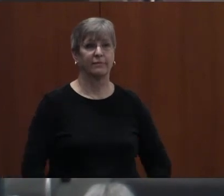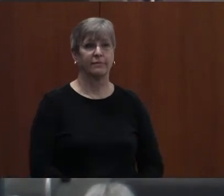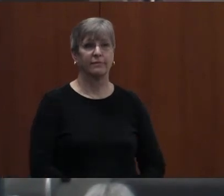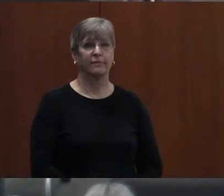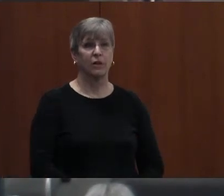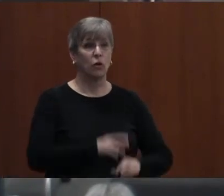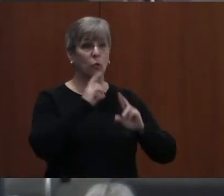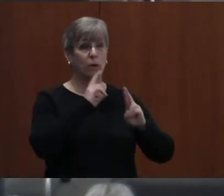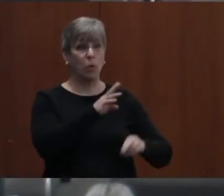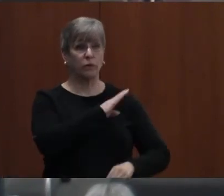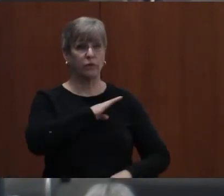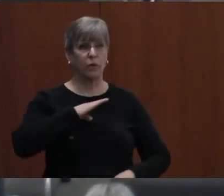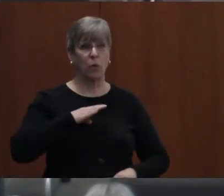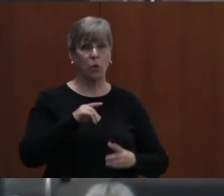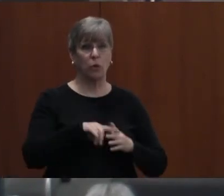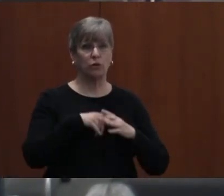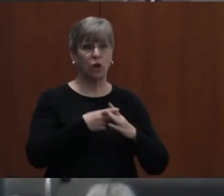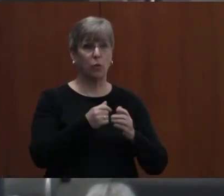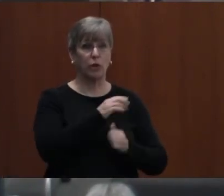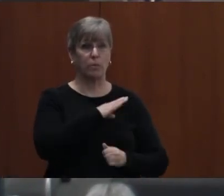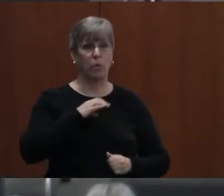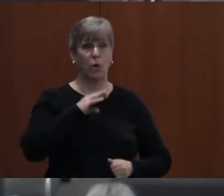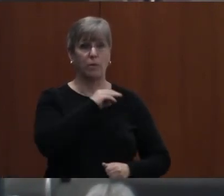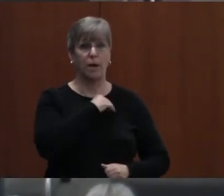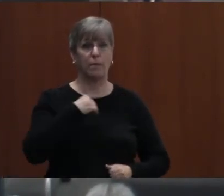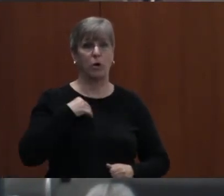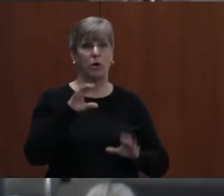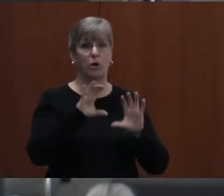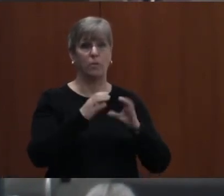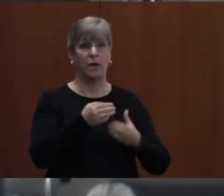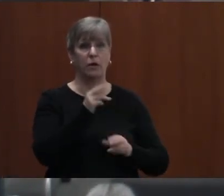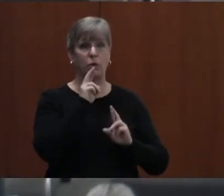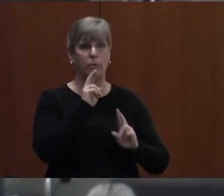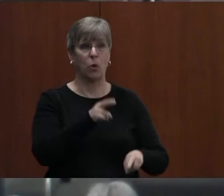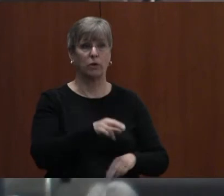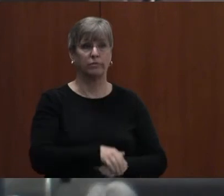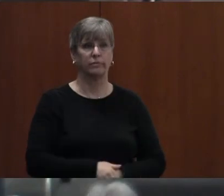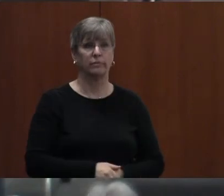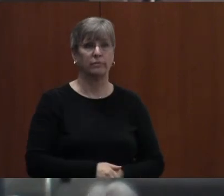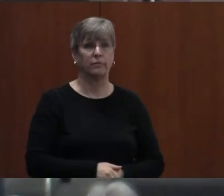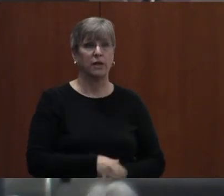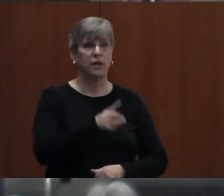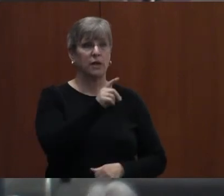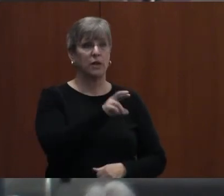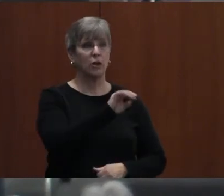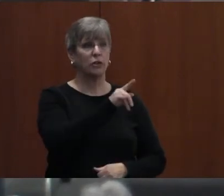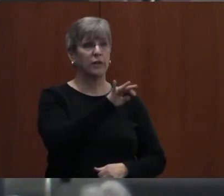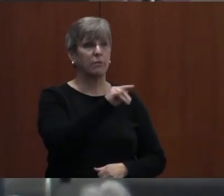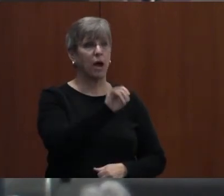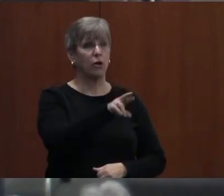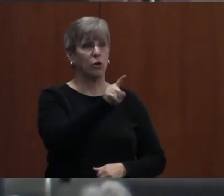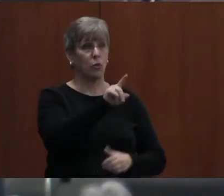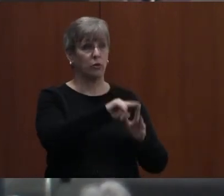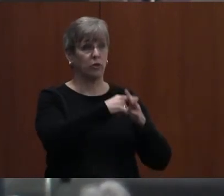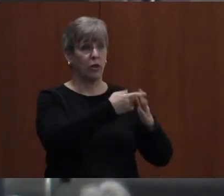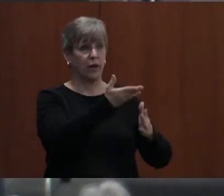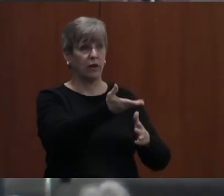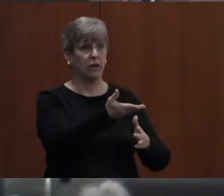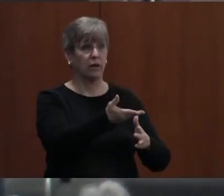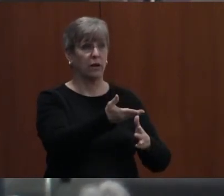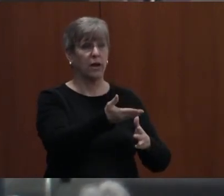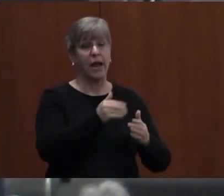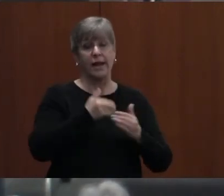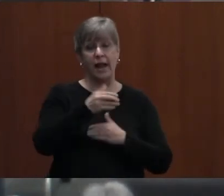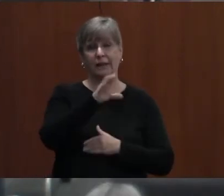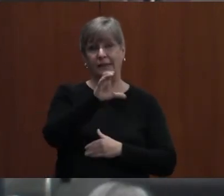Reports to the board. We'll begin with board member committee reports. Dr. Zentmeyer, would you like to begin down there? Our